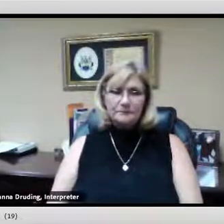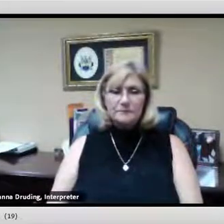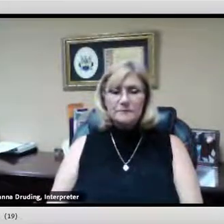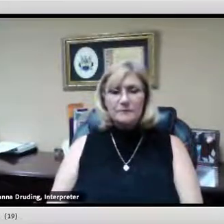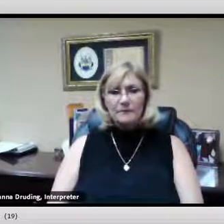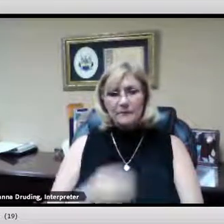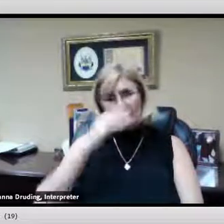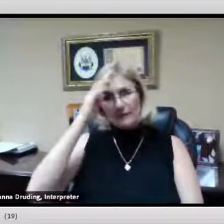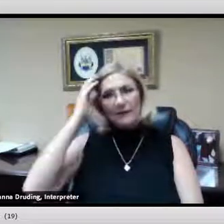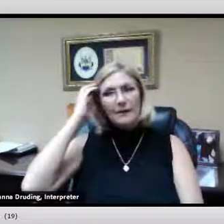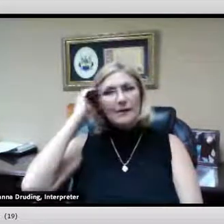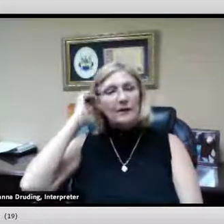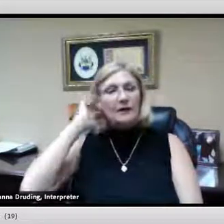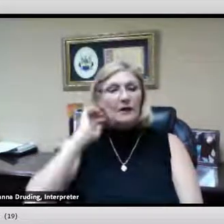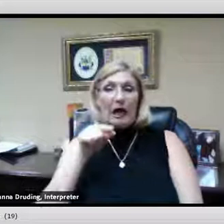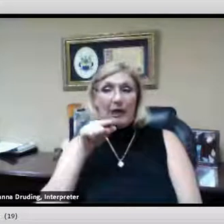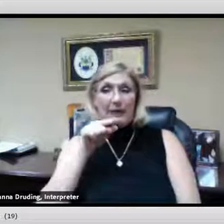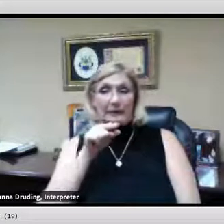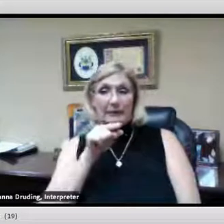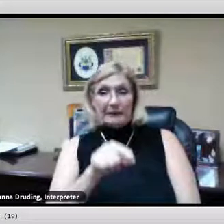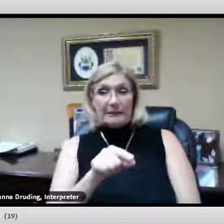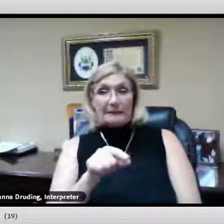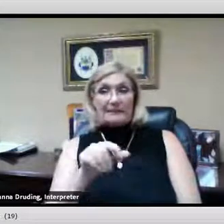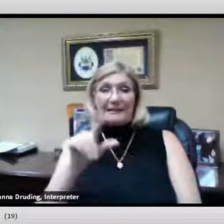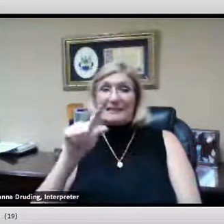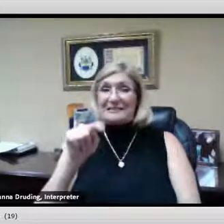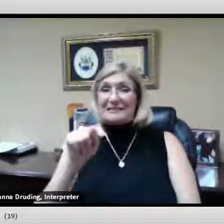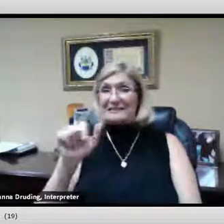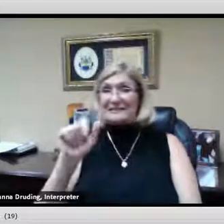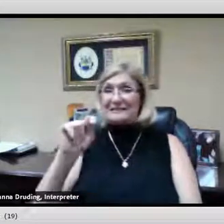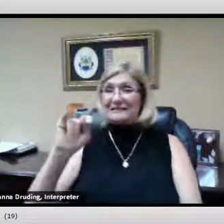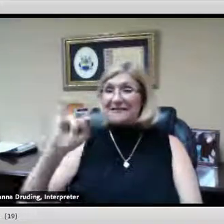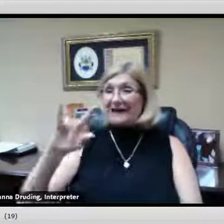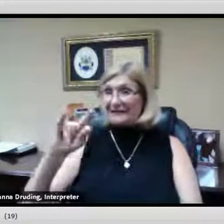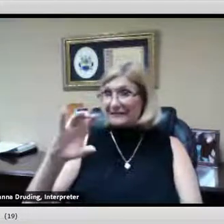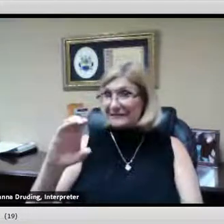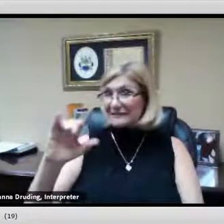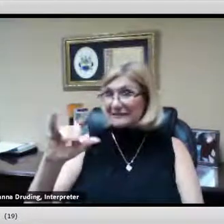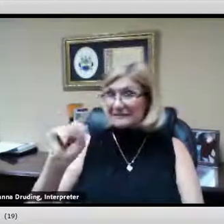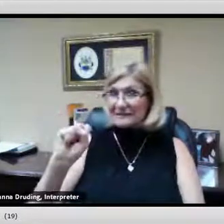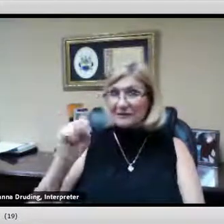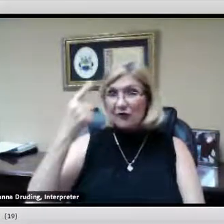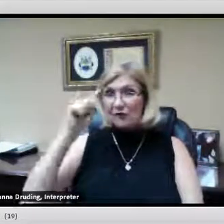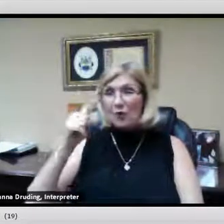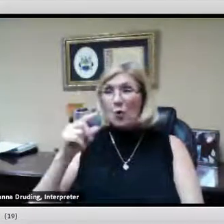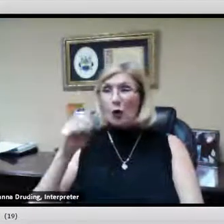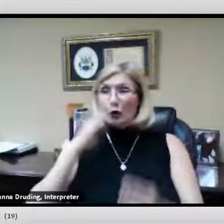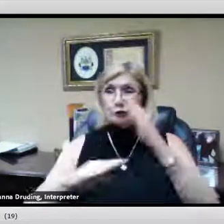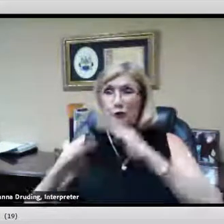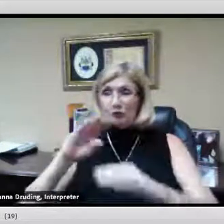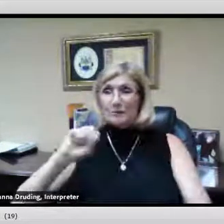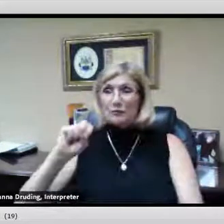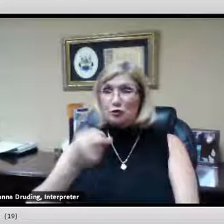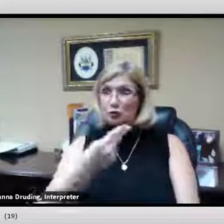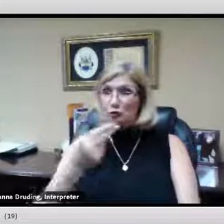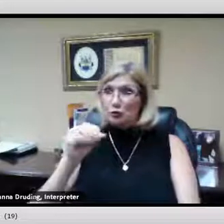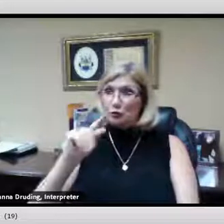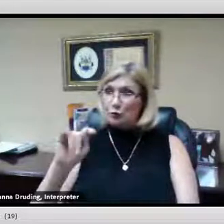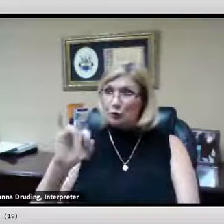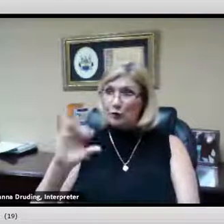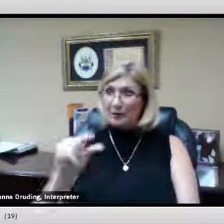So this slide is my tactics for troubleshooting. Troubleshooting is the main thing I do. That's